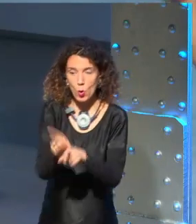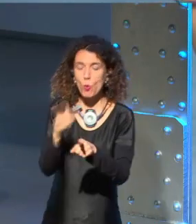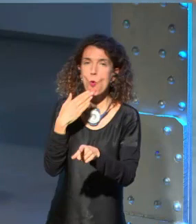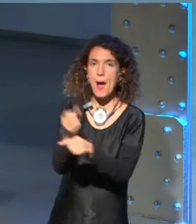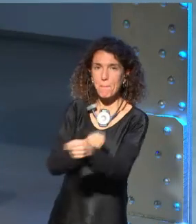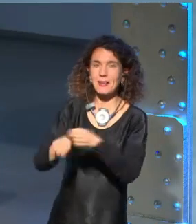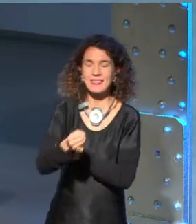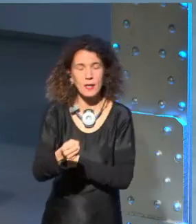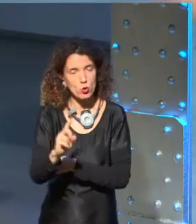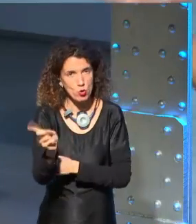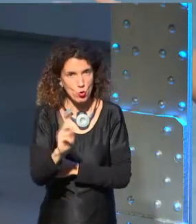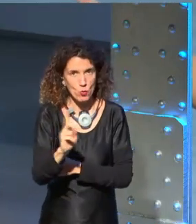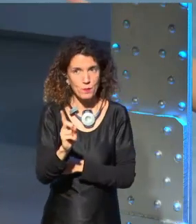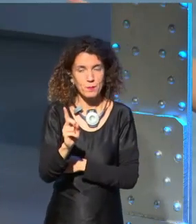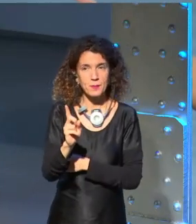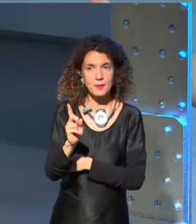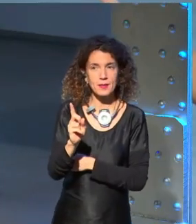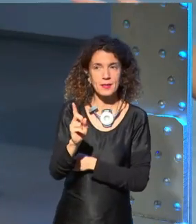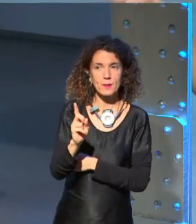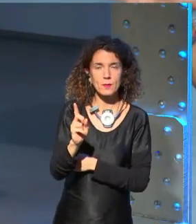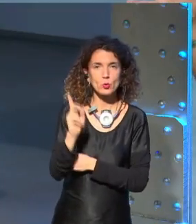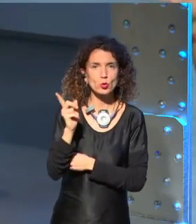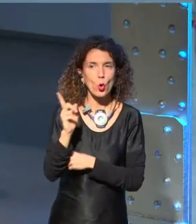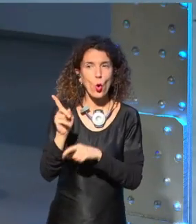No sympathy. No. Just